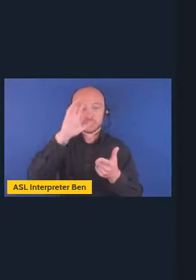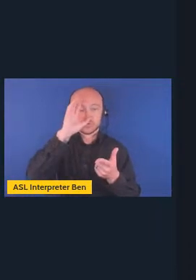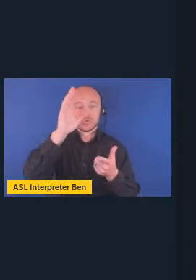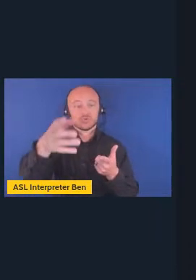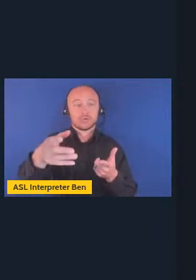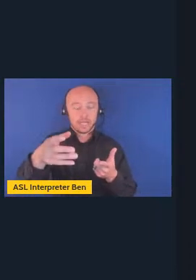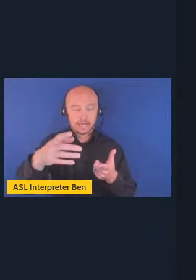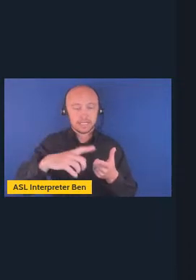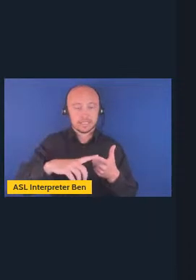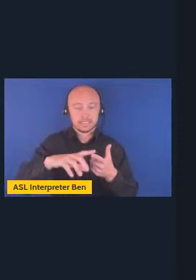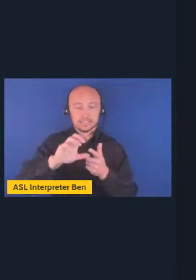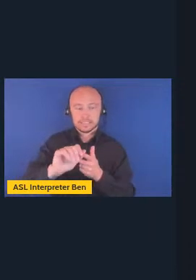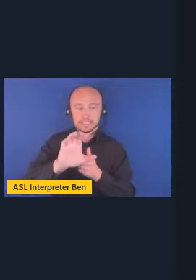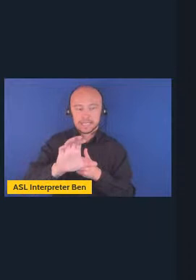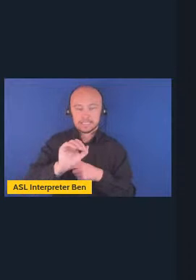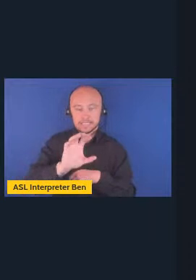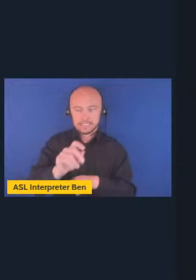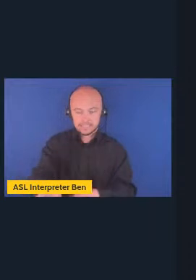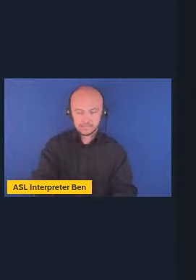enable CI/CD.